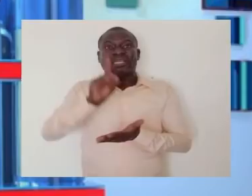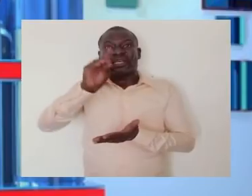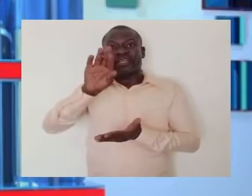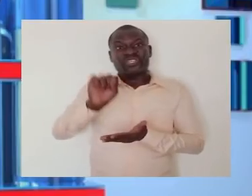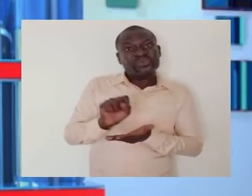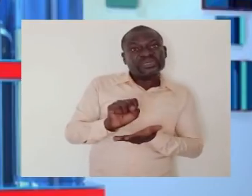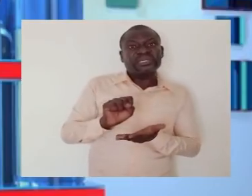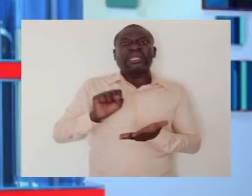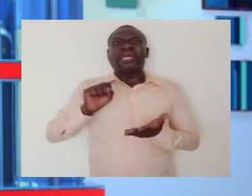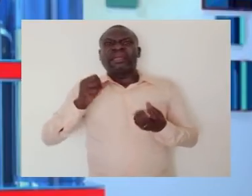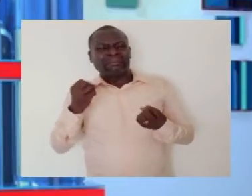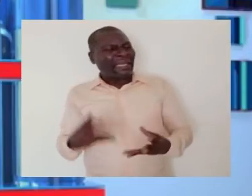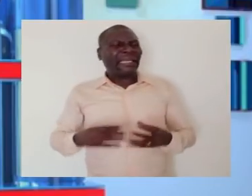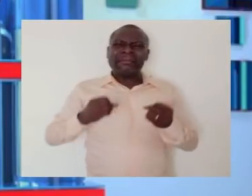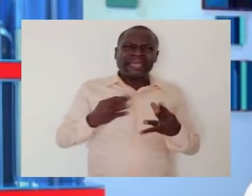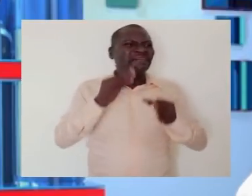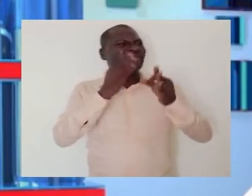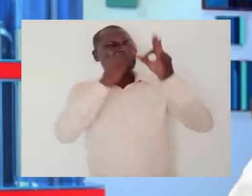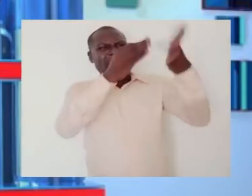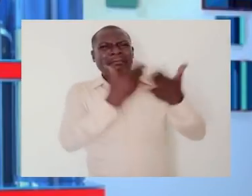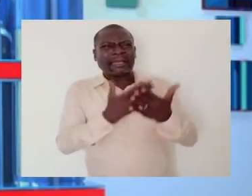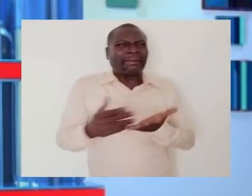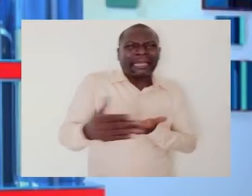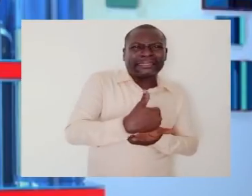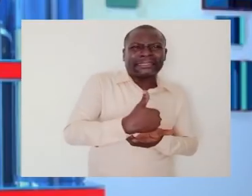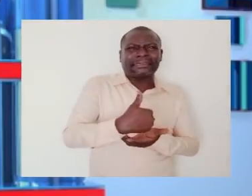juice. Juice in actually near Benya Funra